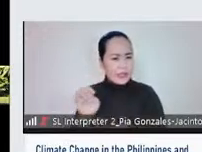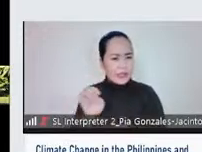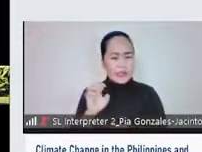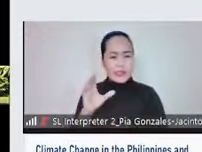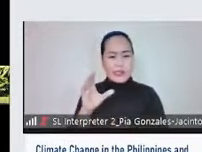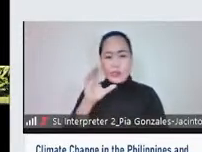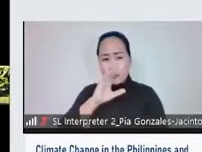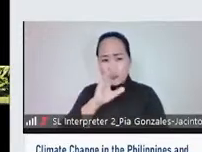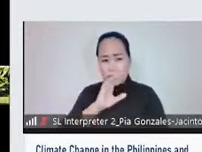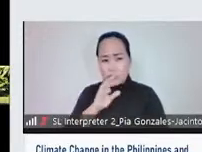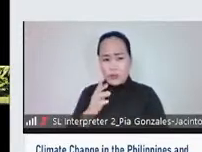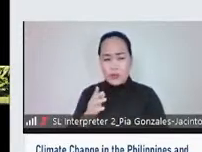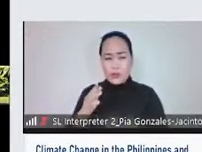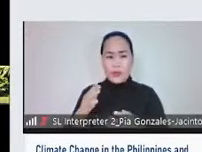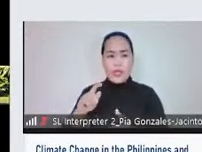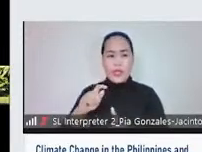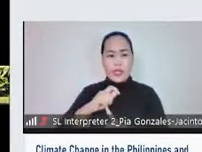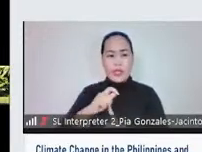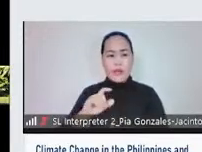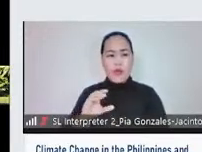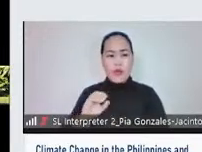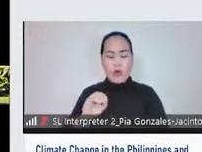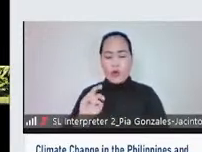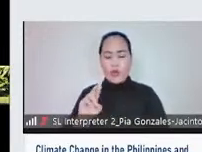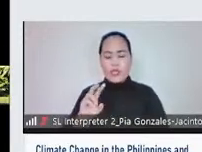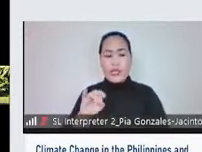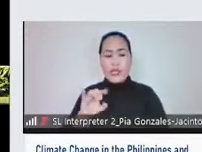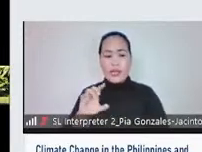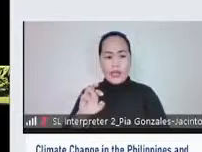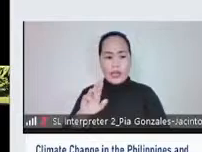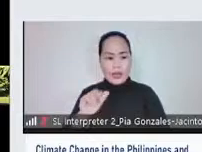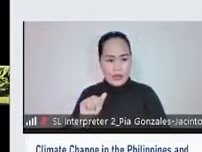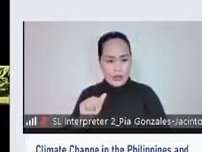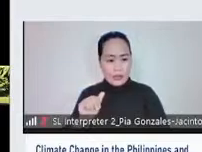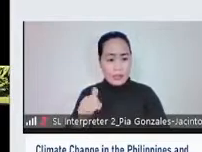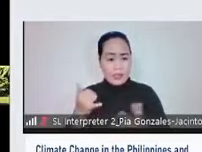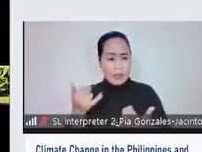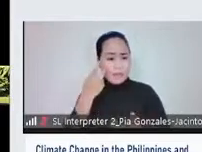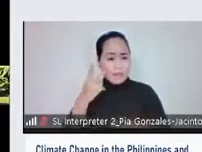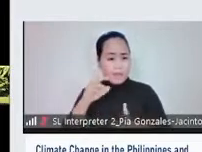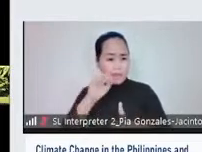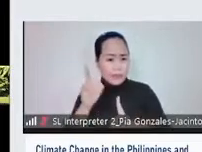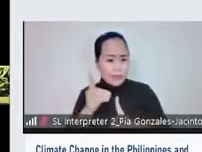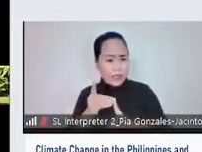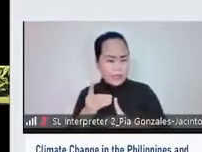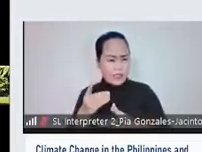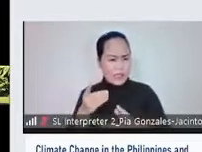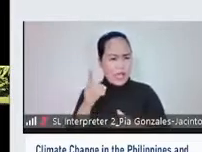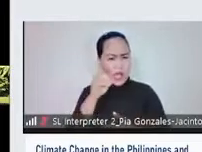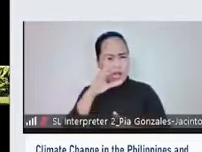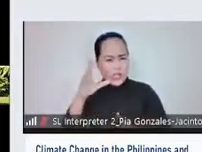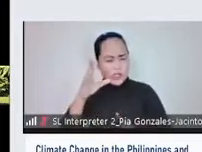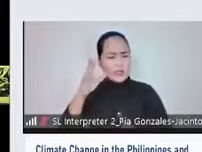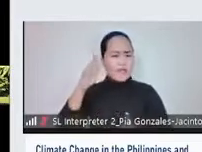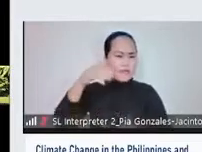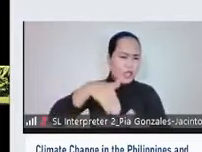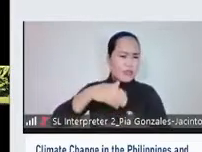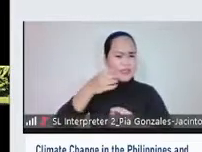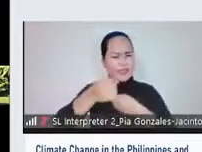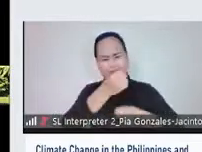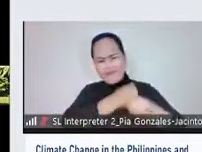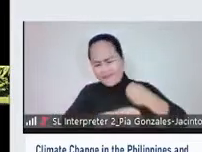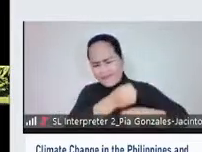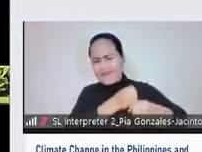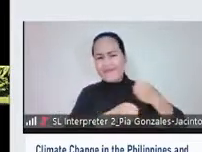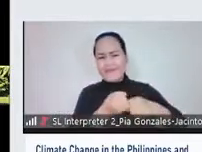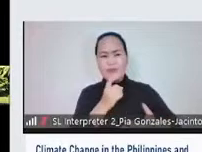the Cordillera down to the sea. And these lowest ones date around 100,000, but the highest ones are 300,000 or 400,000 years ago.